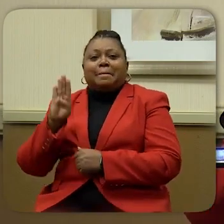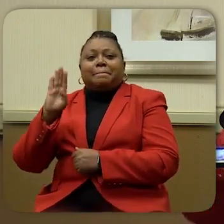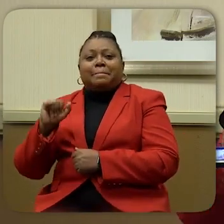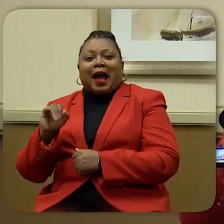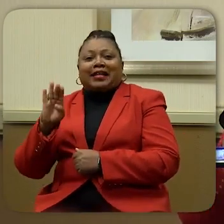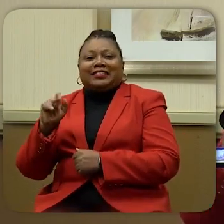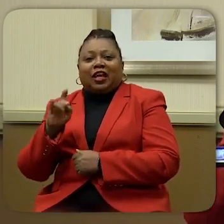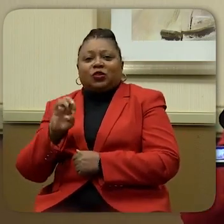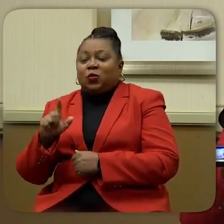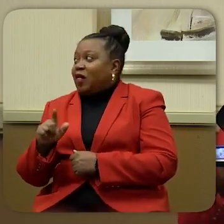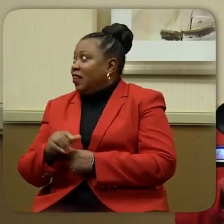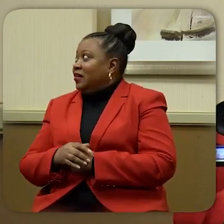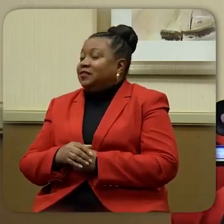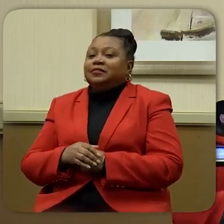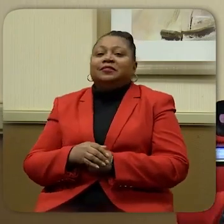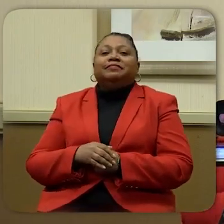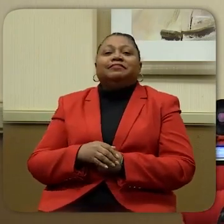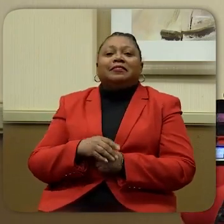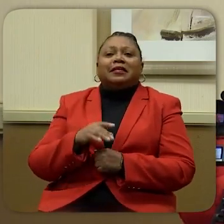Bisexual.